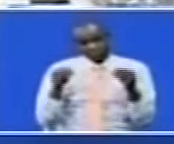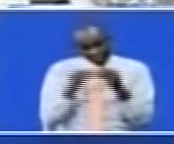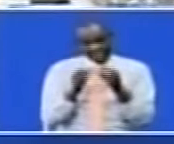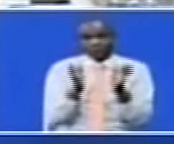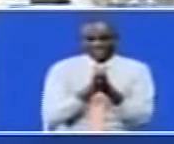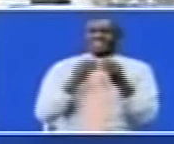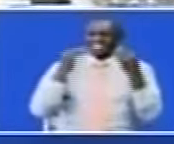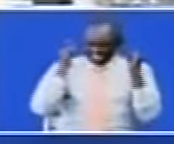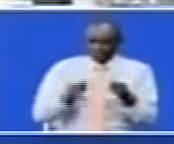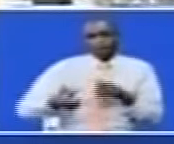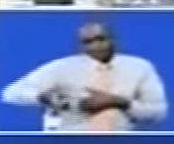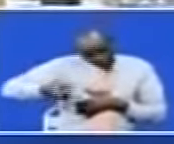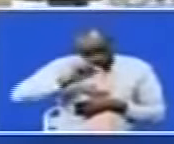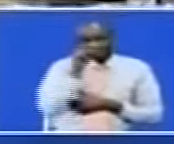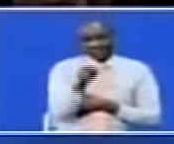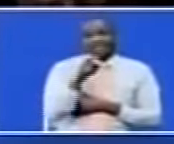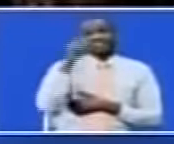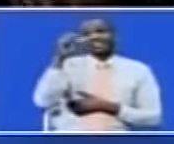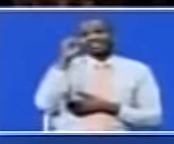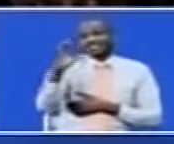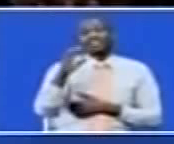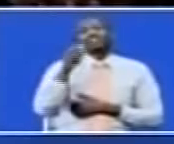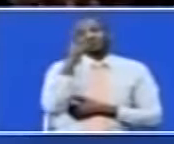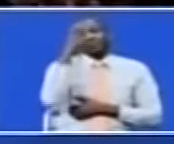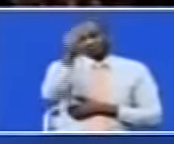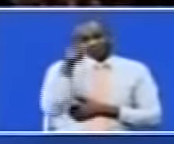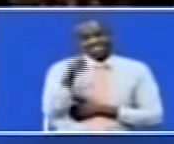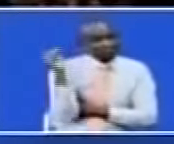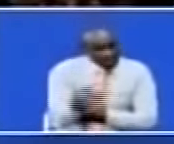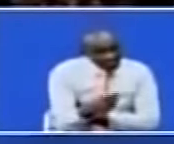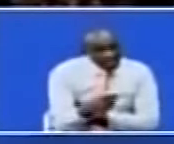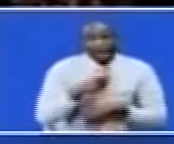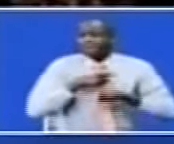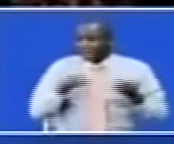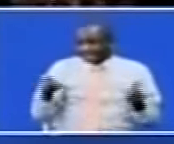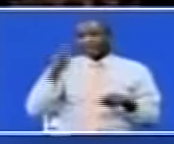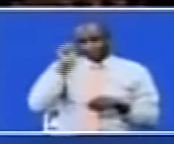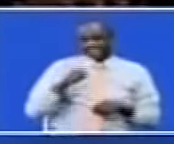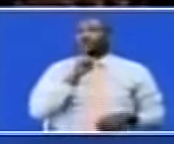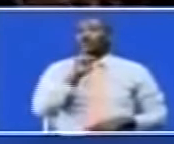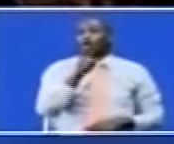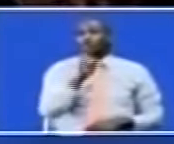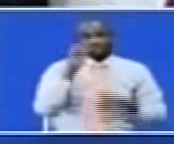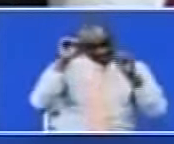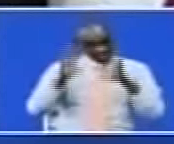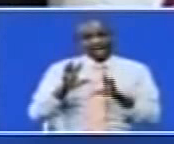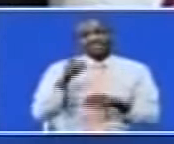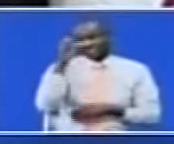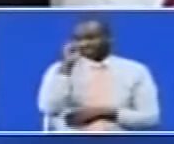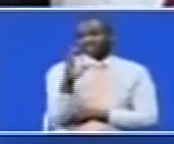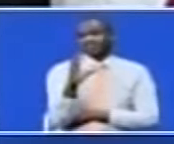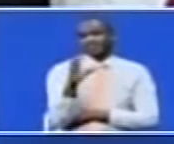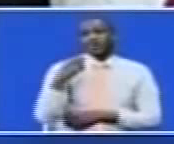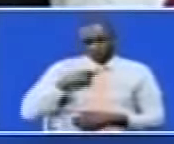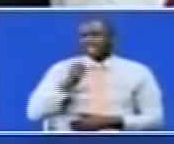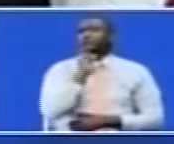bargaining agreement with the Teachers' Service Commission on the 25th of this month, but not without a caution to the teachers' employer. We